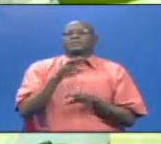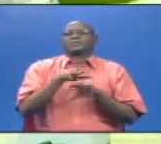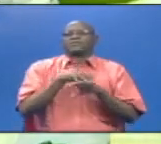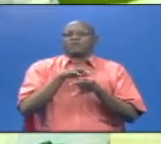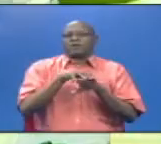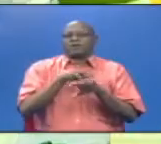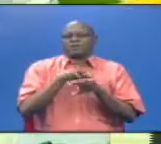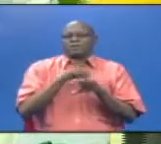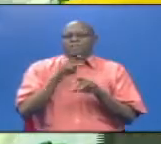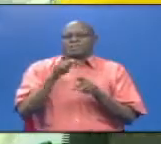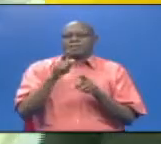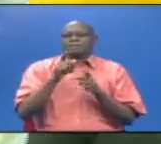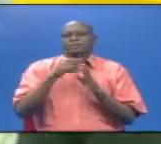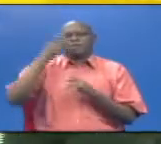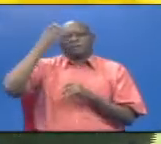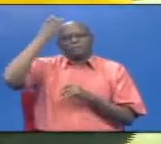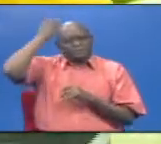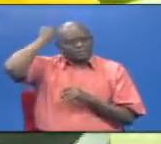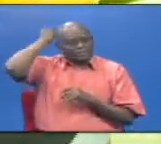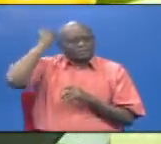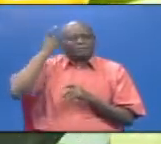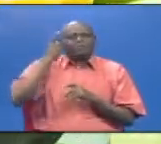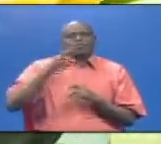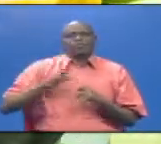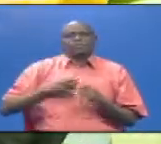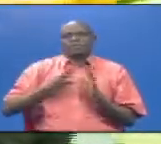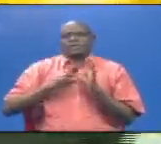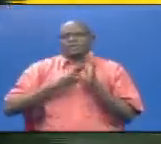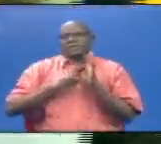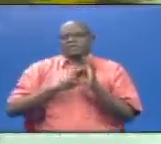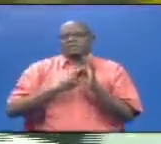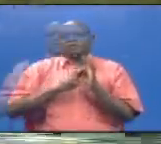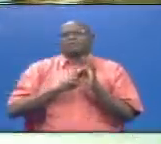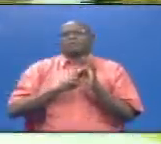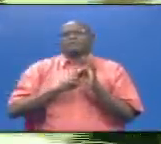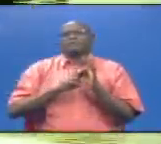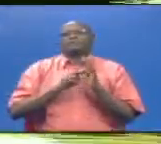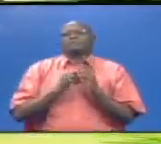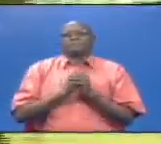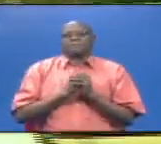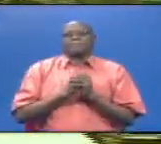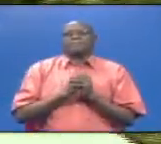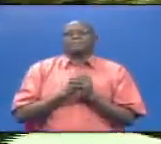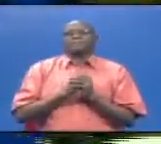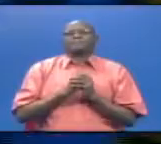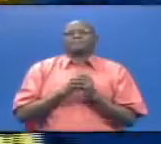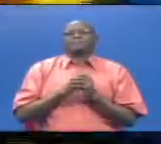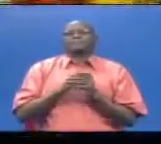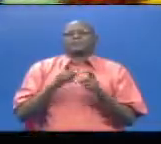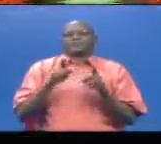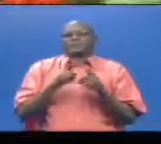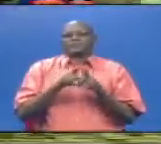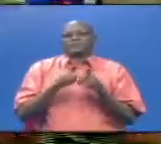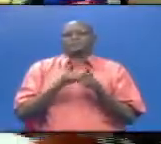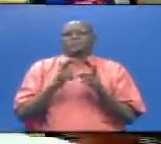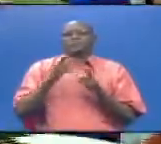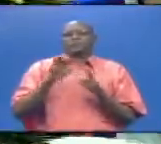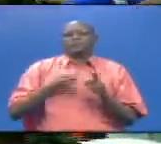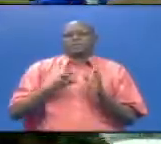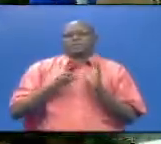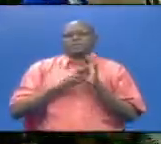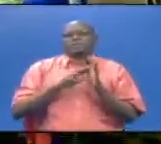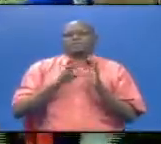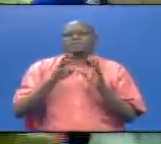and Esther Passaris, woman rep-elect. Also, she's been the serving woman rep, giving their